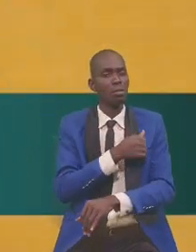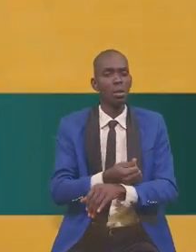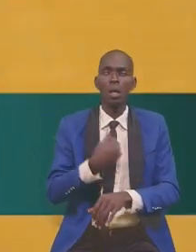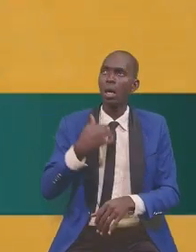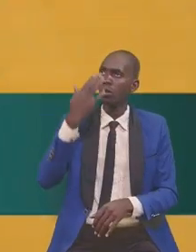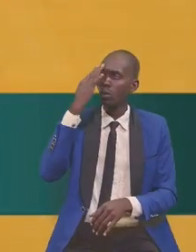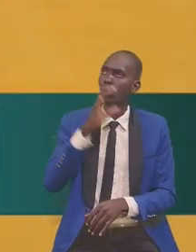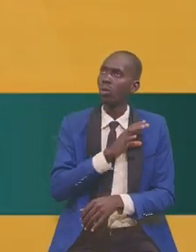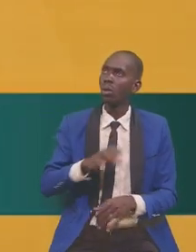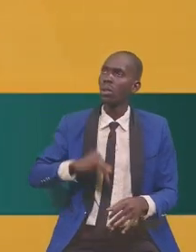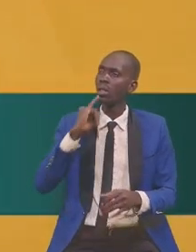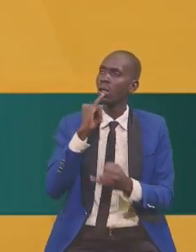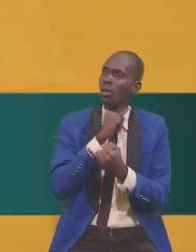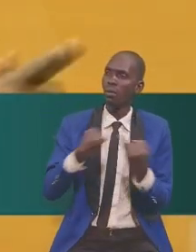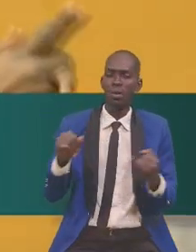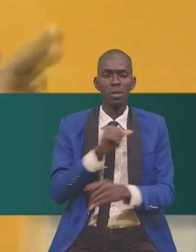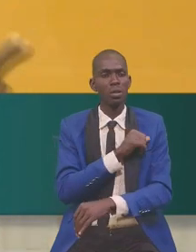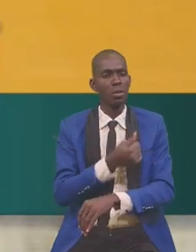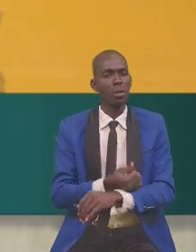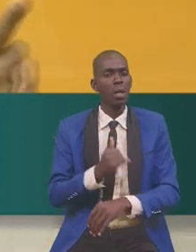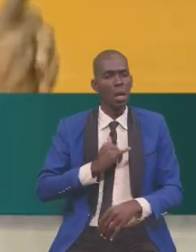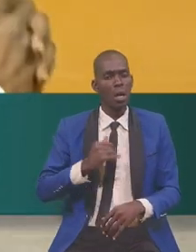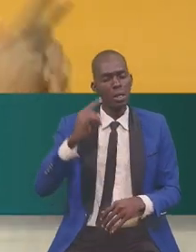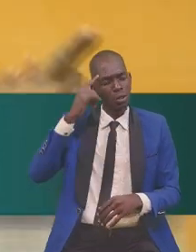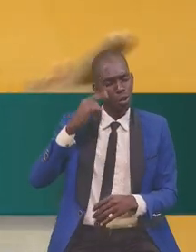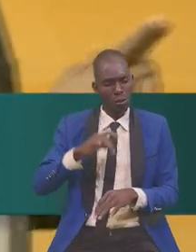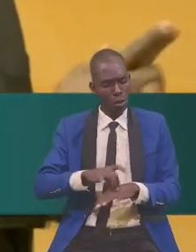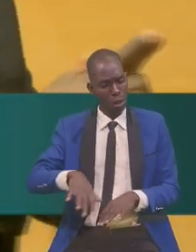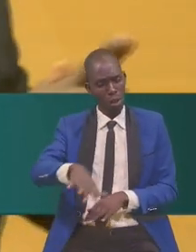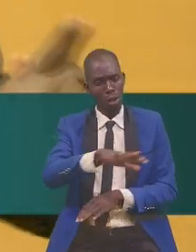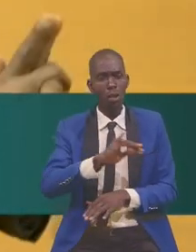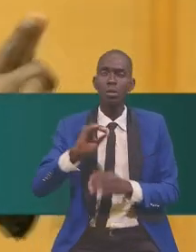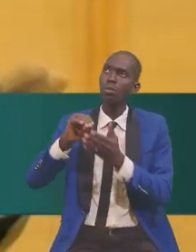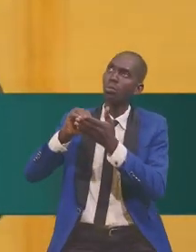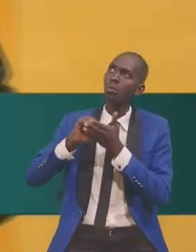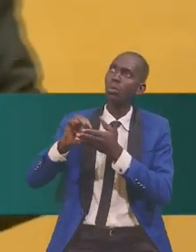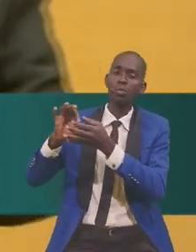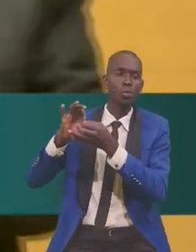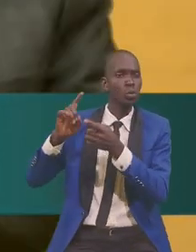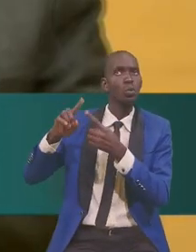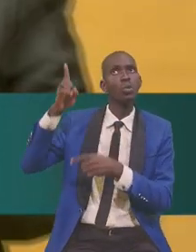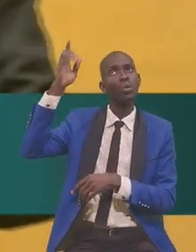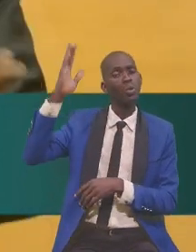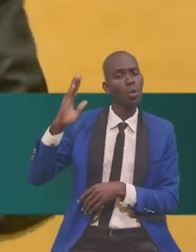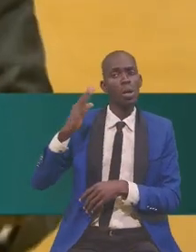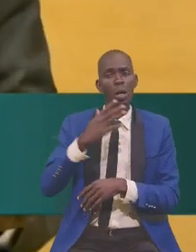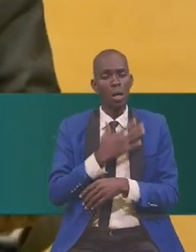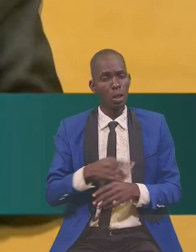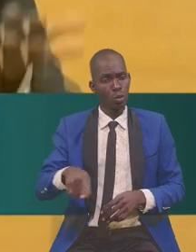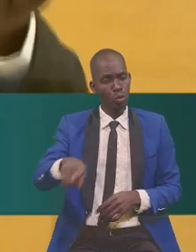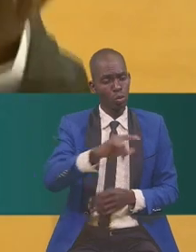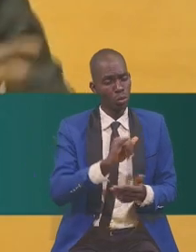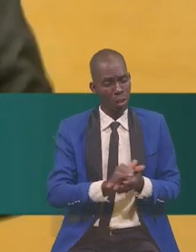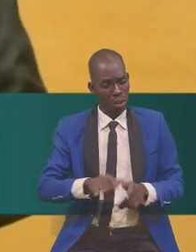the final authority. I thought the earth is the Lord's and the people that dwell